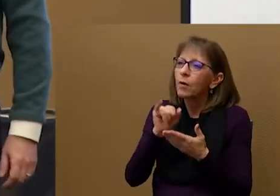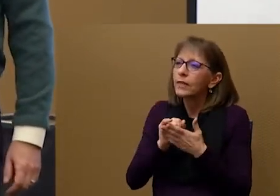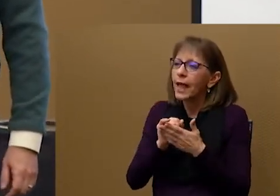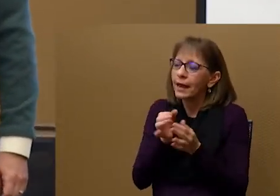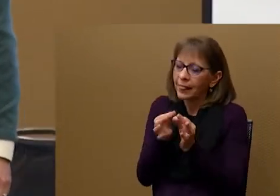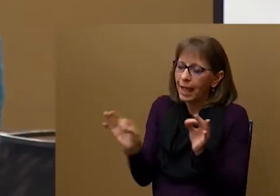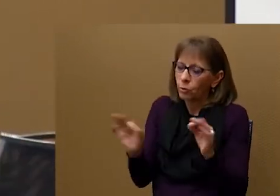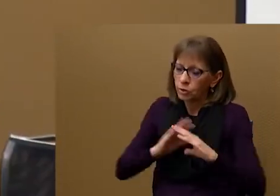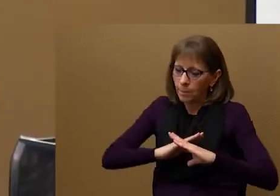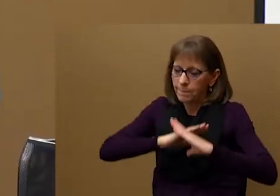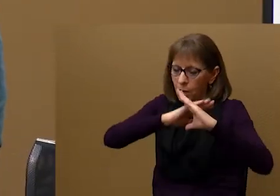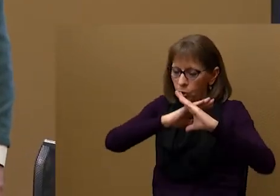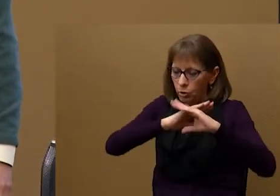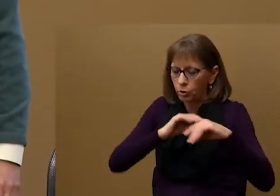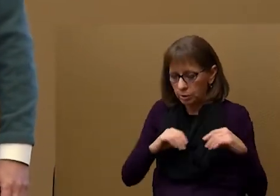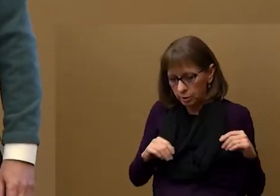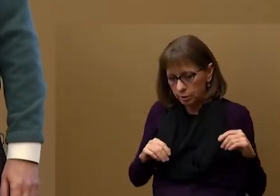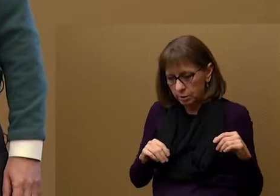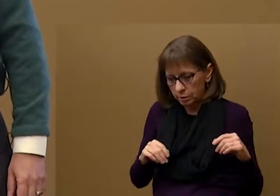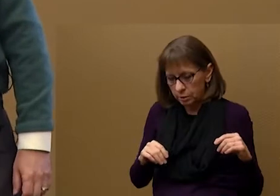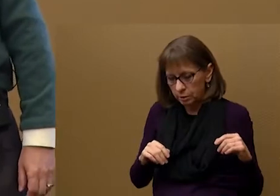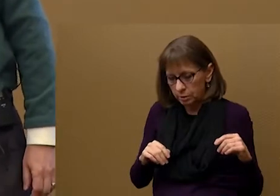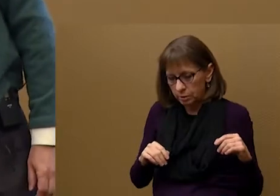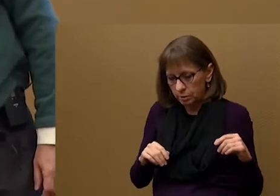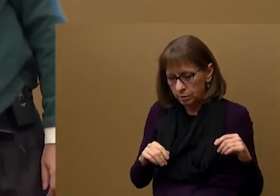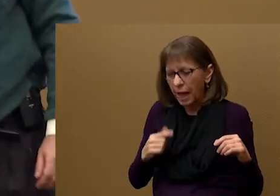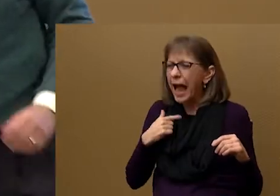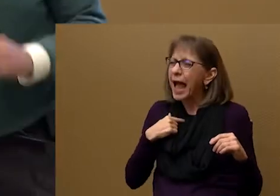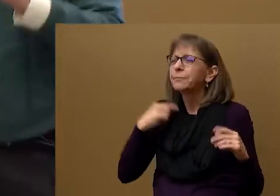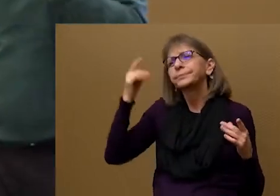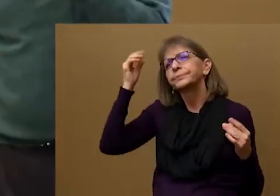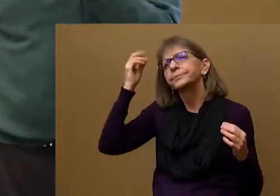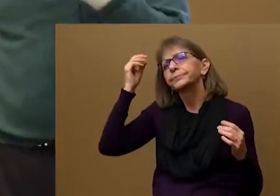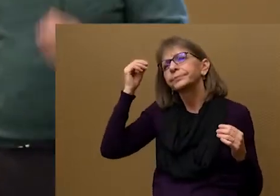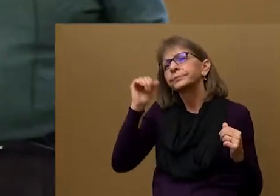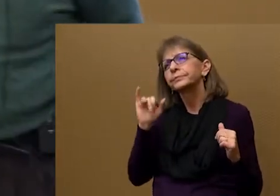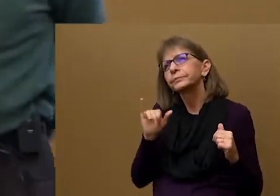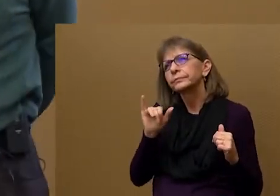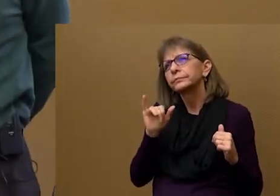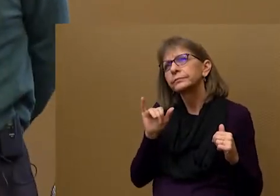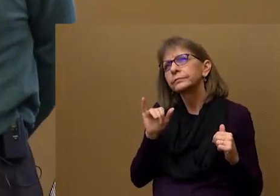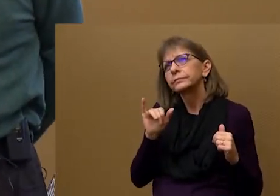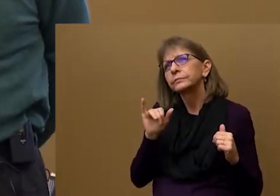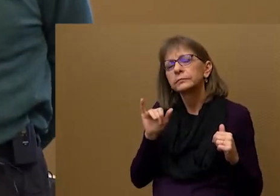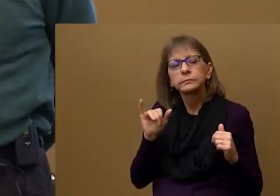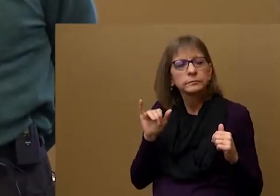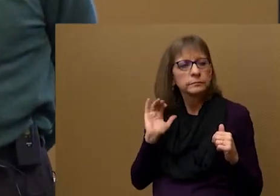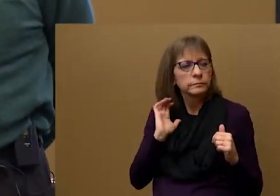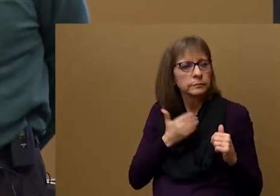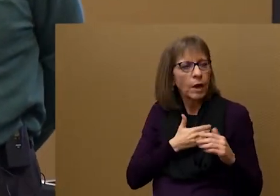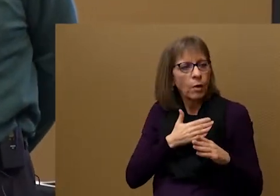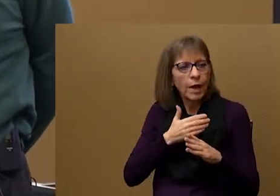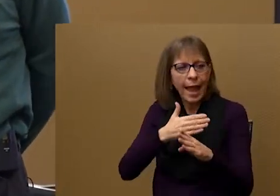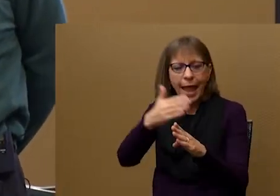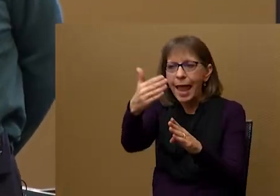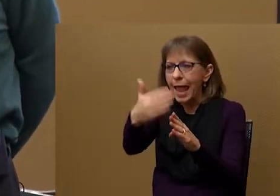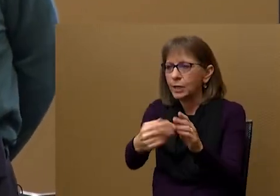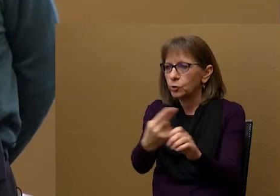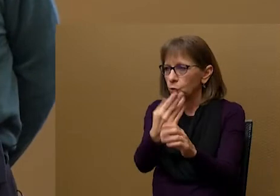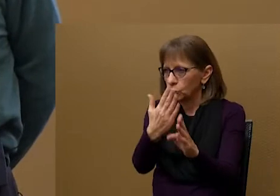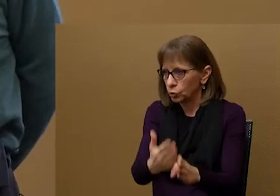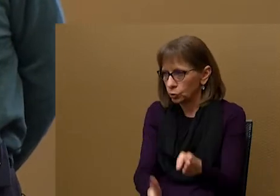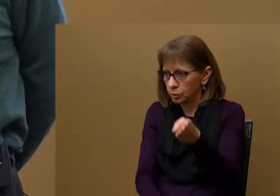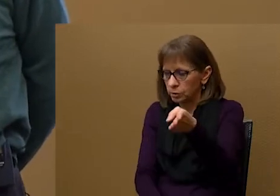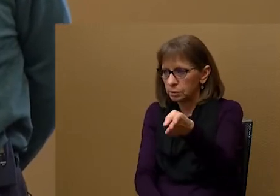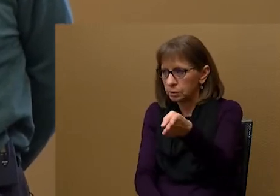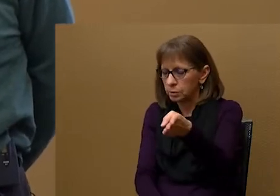thinking about when you were talking about that language barrier, but I'm looking at or thinking about also our implant